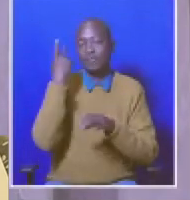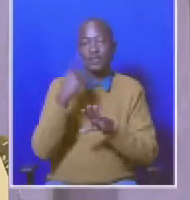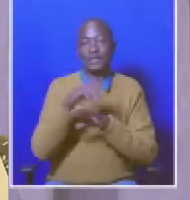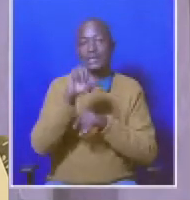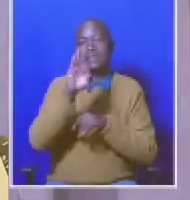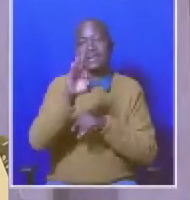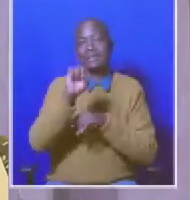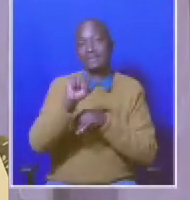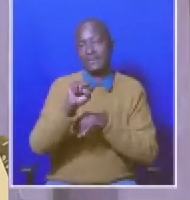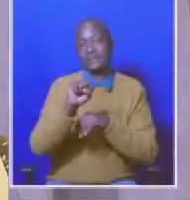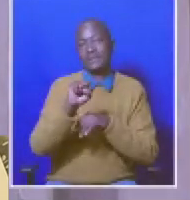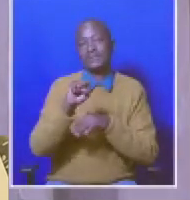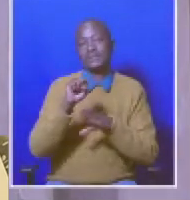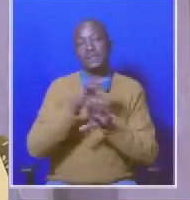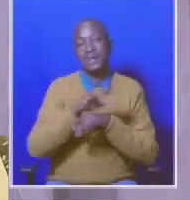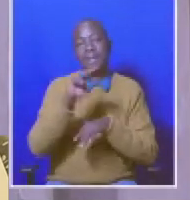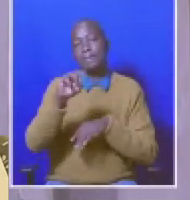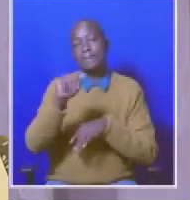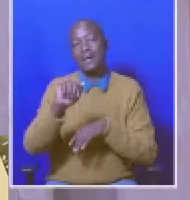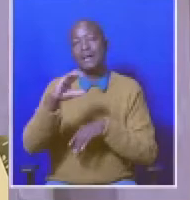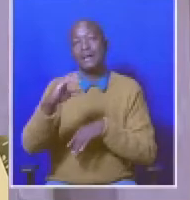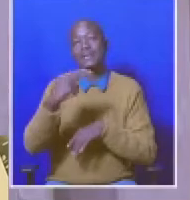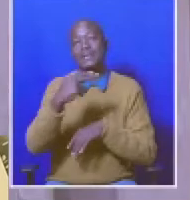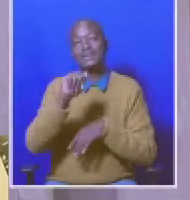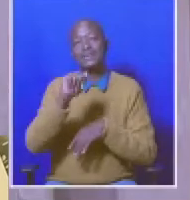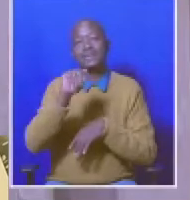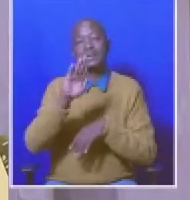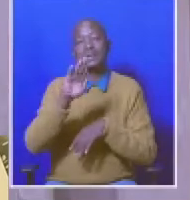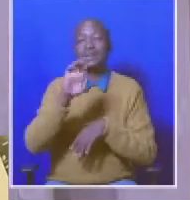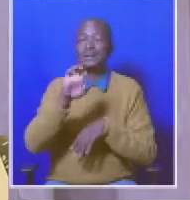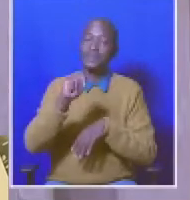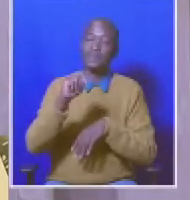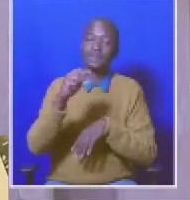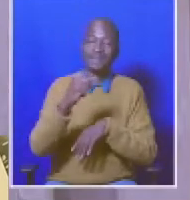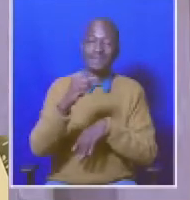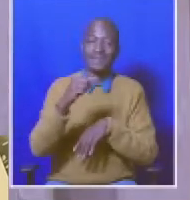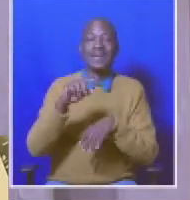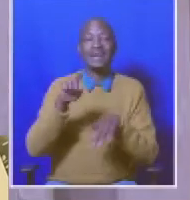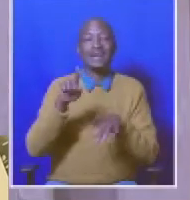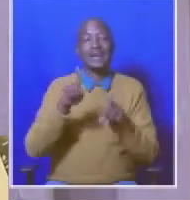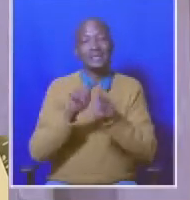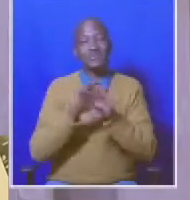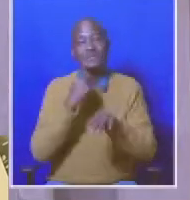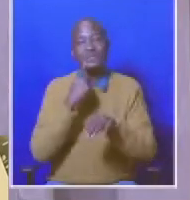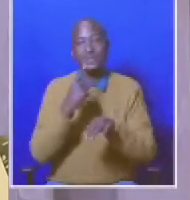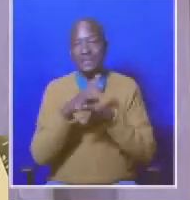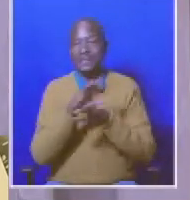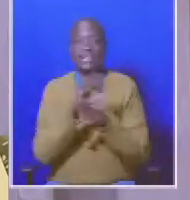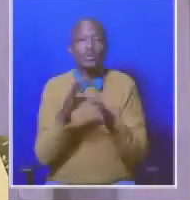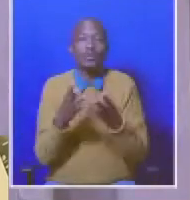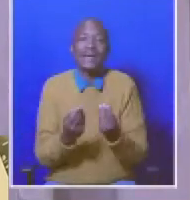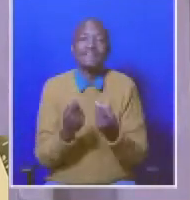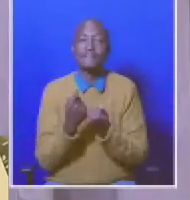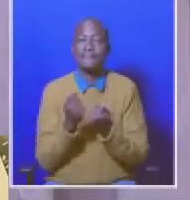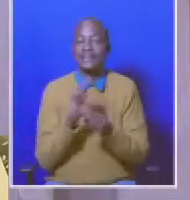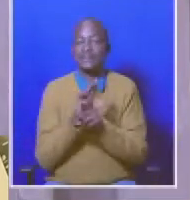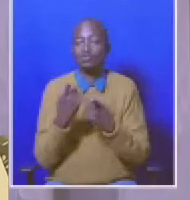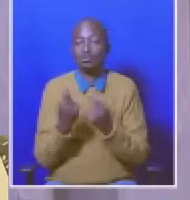State. Machabeng, as you said, they don't have the money to do it